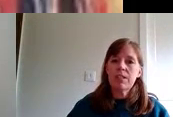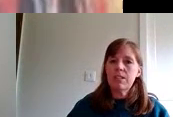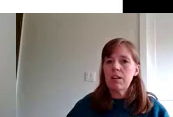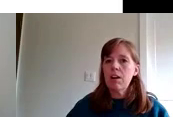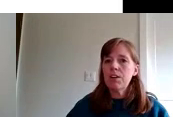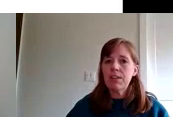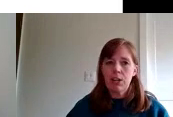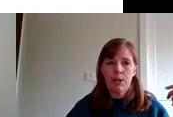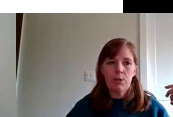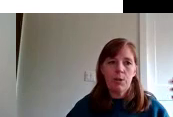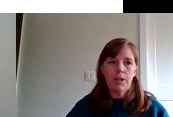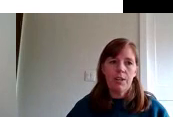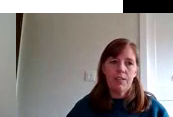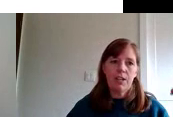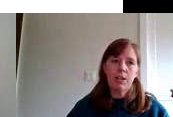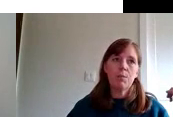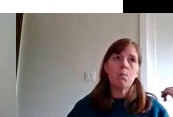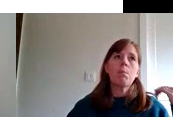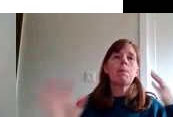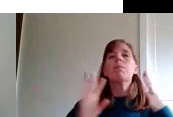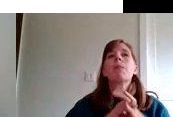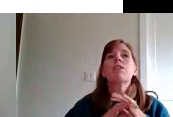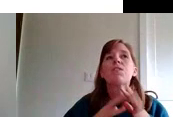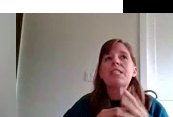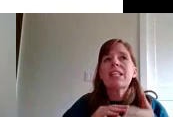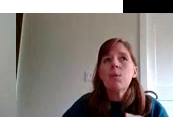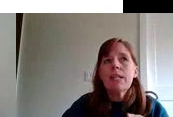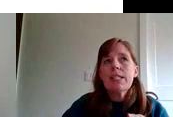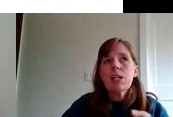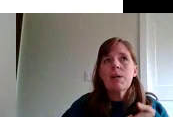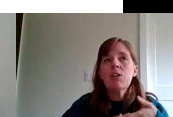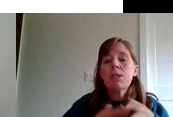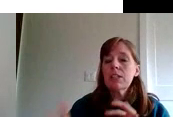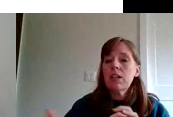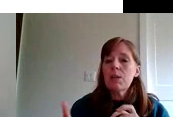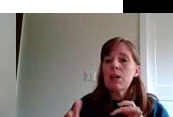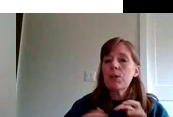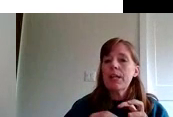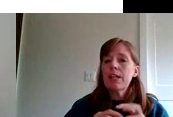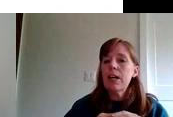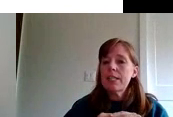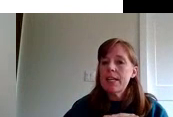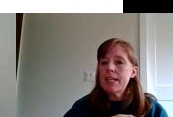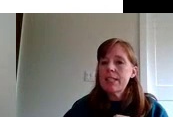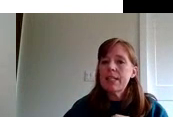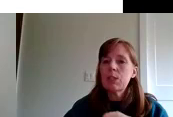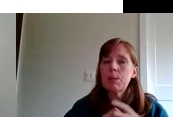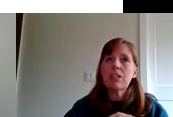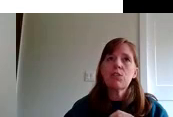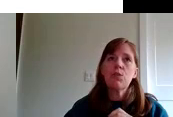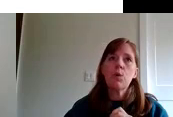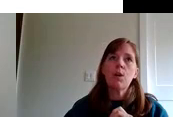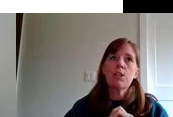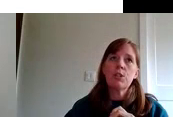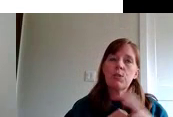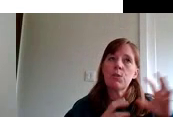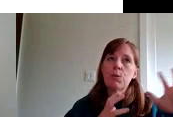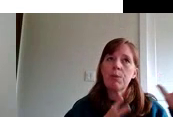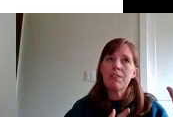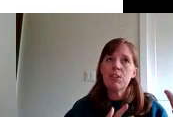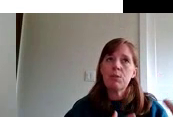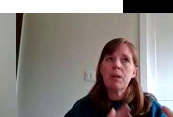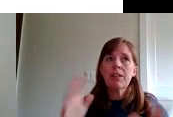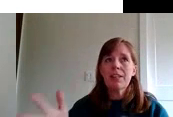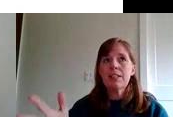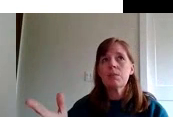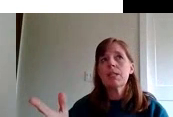with deafness and hard of hearing, who are hard of hearing. So first thing I want to talk about is we talked a lot about creating content and experience for students